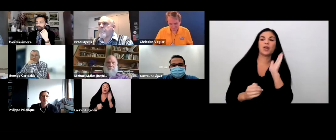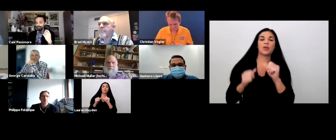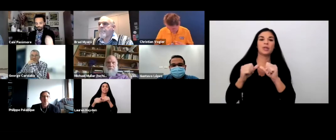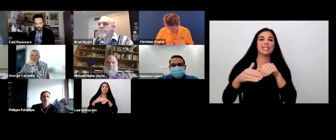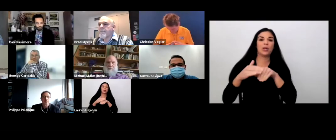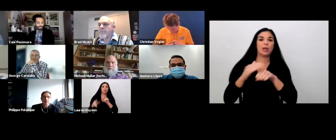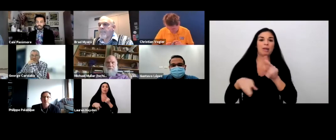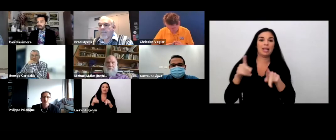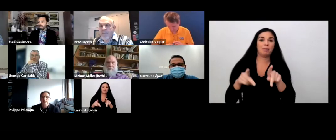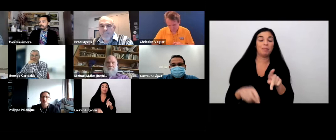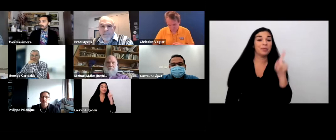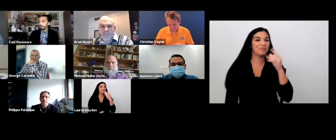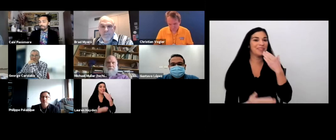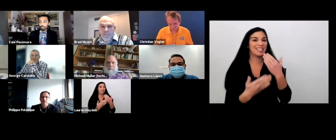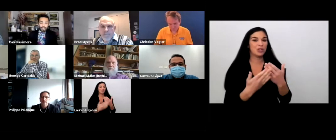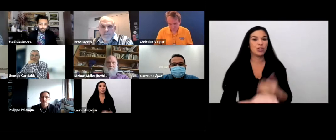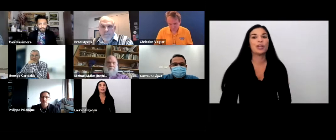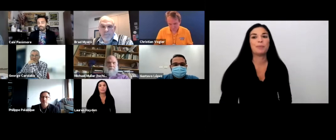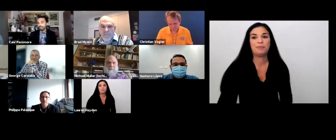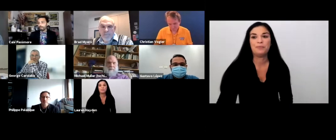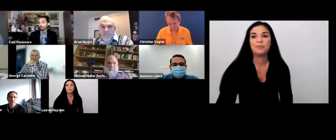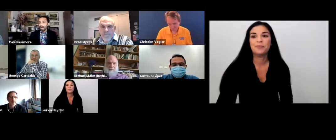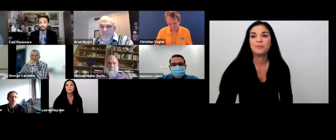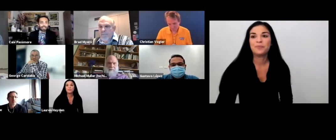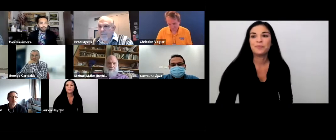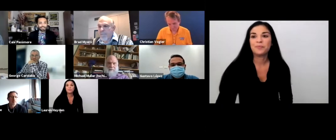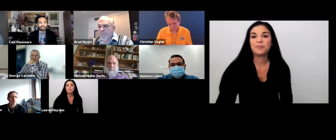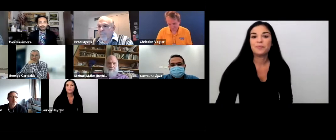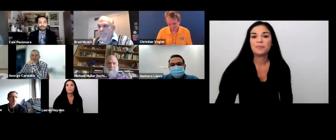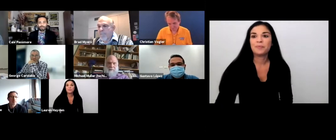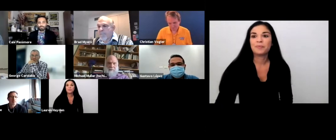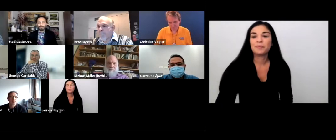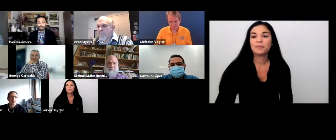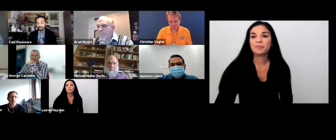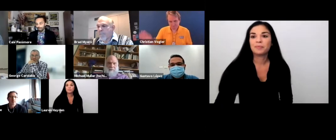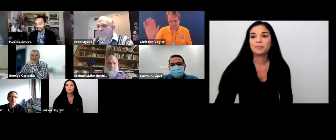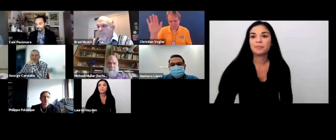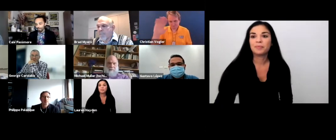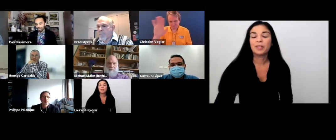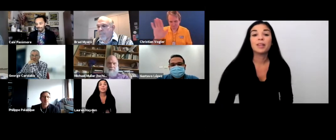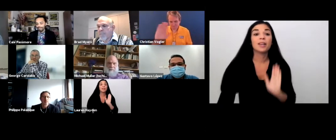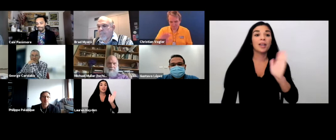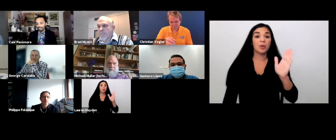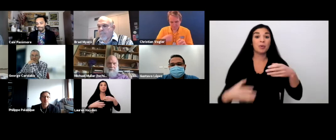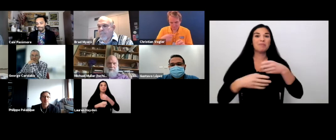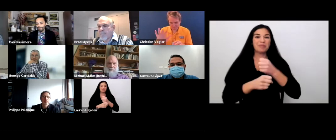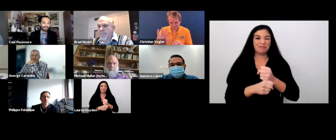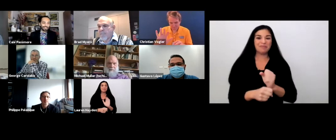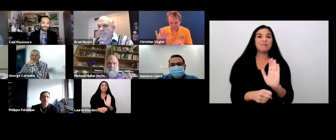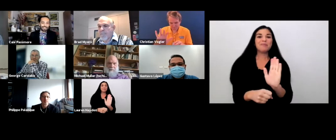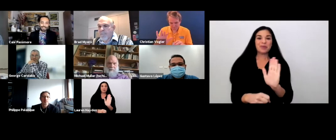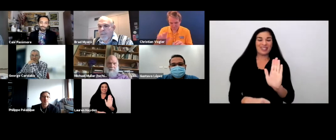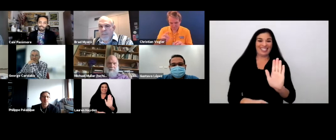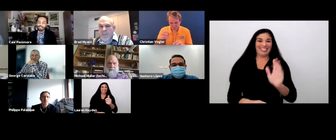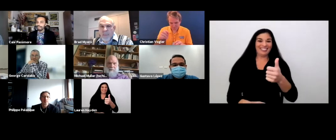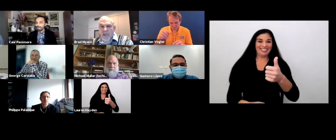Sounds good. Yes, well, I'll be brief since we've only got about an hour here. I'm Cale Passmore. Pronouns